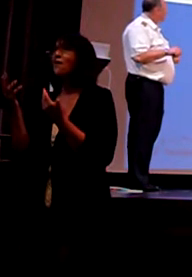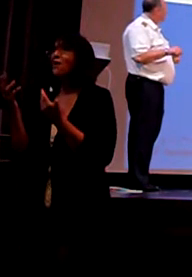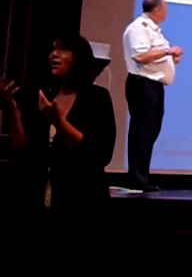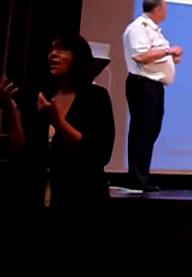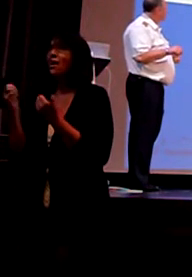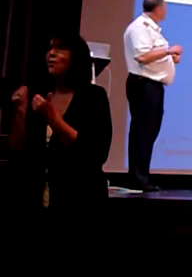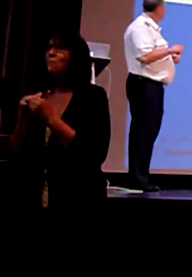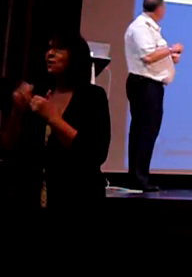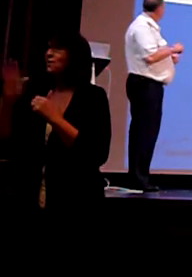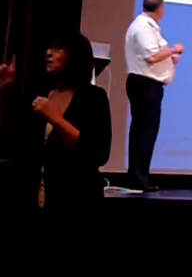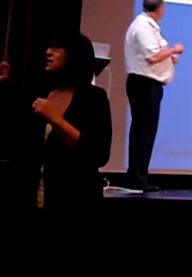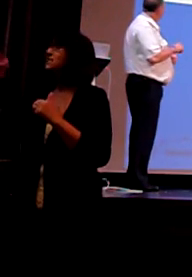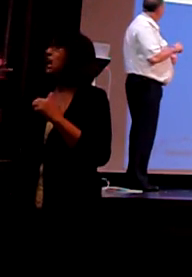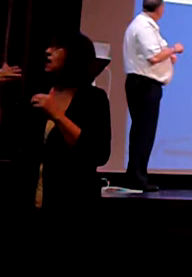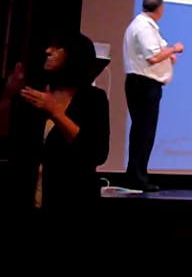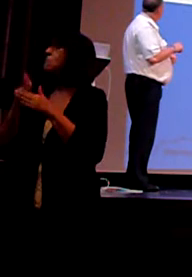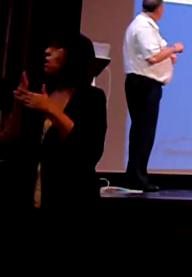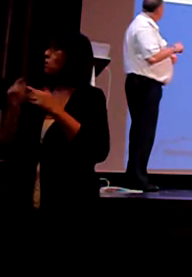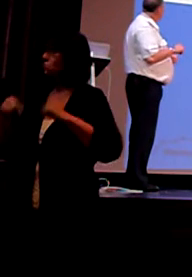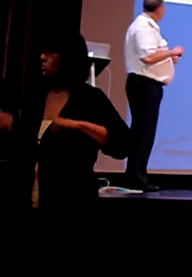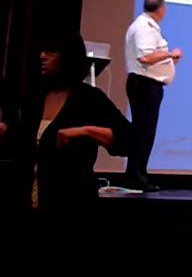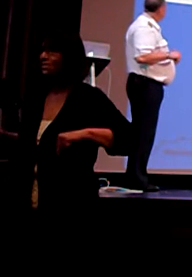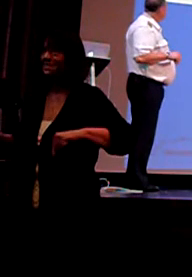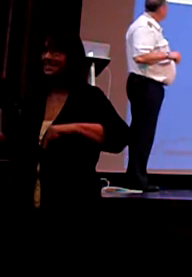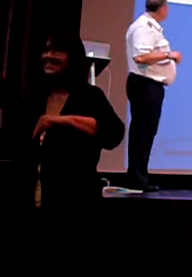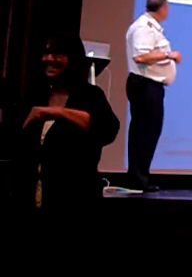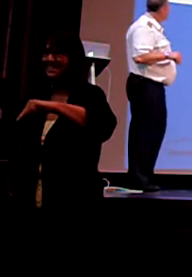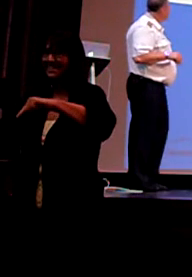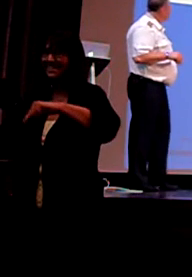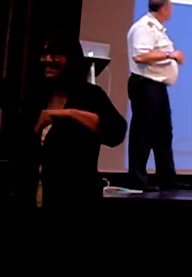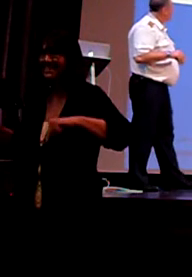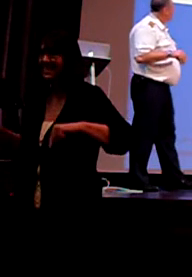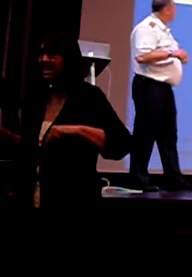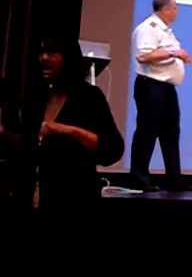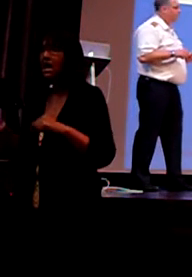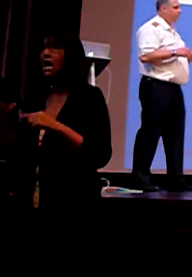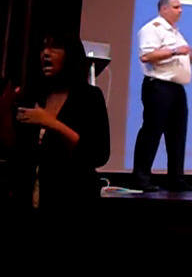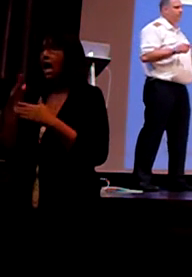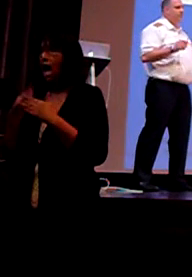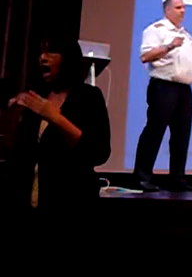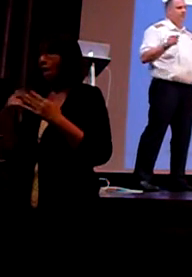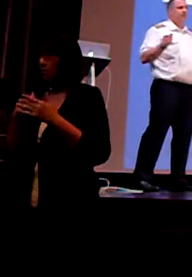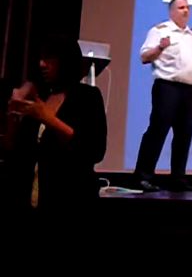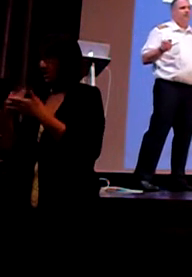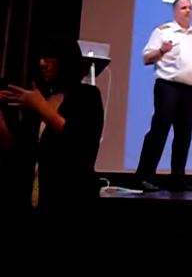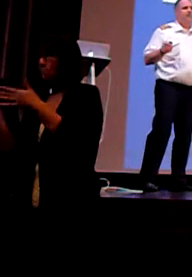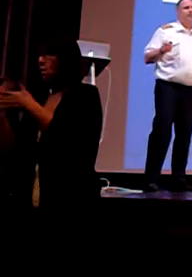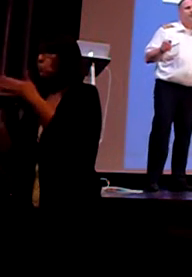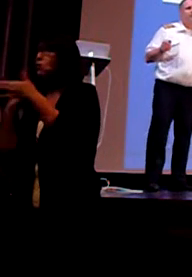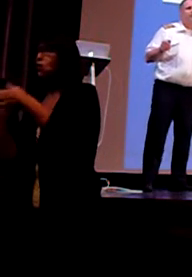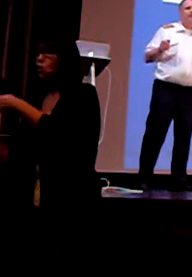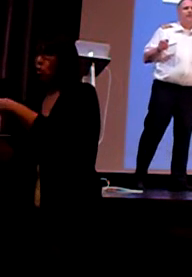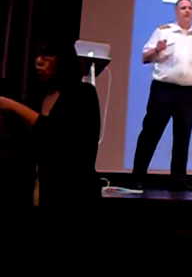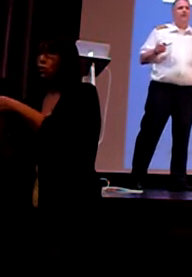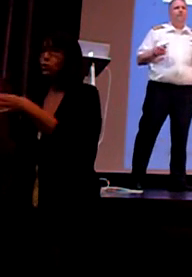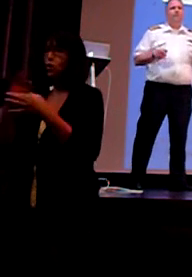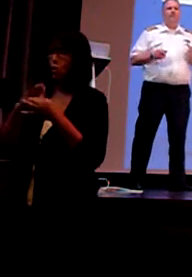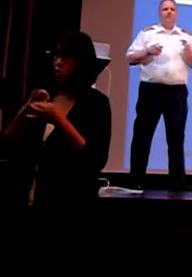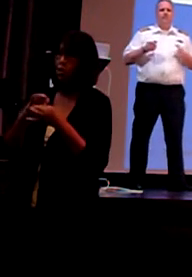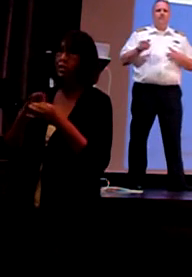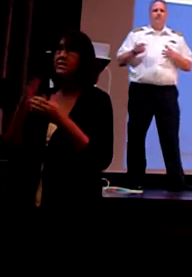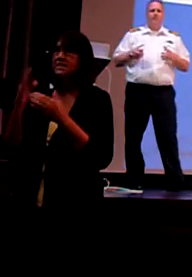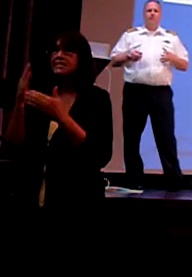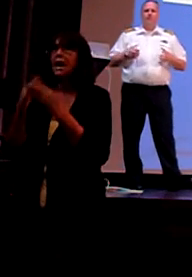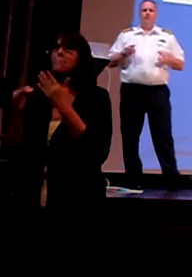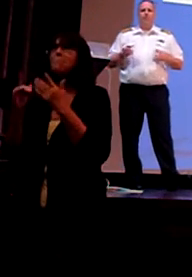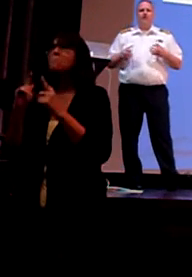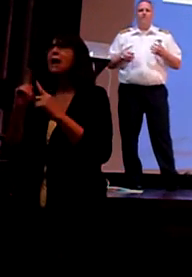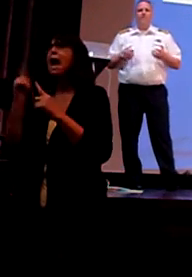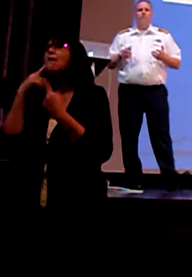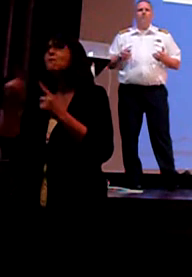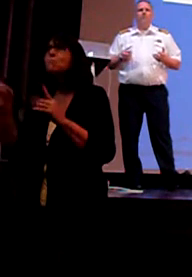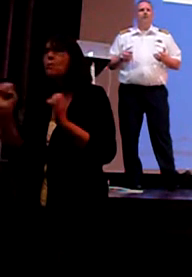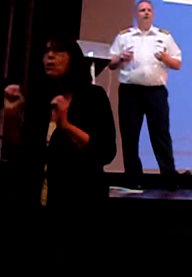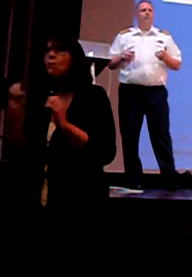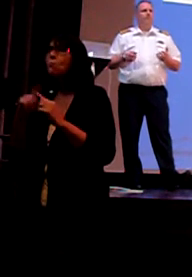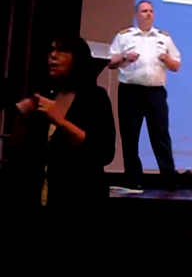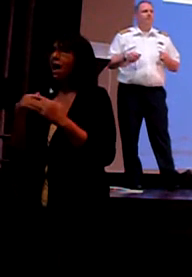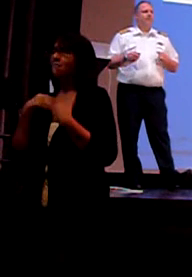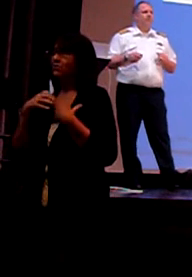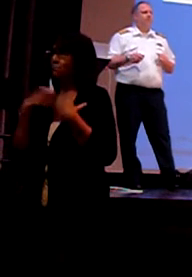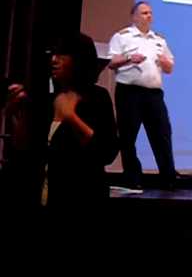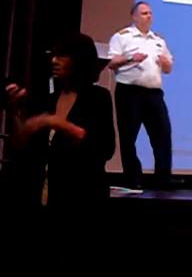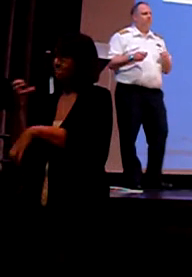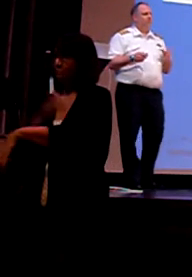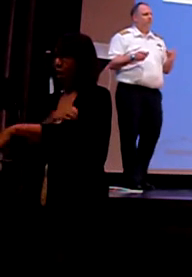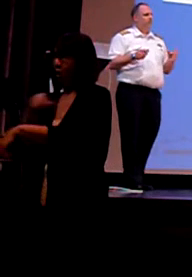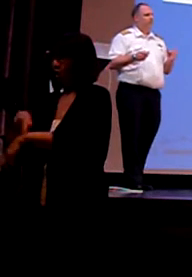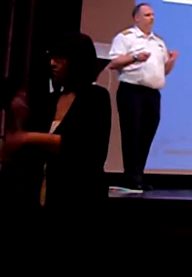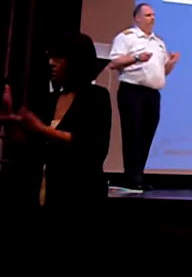with the tugboats all around, and some of them we had hooked up just in case we needed them, but we have so much power on